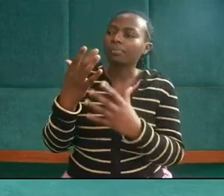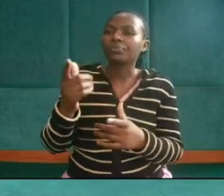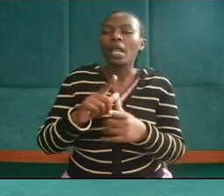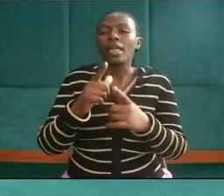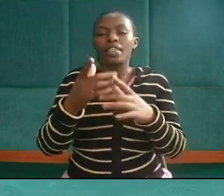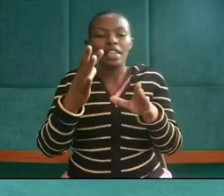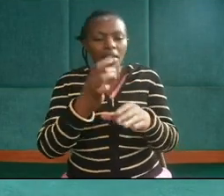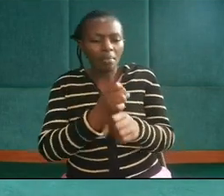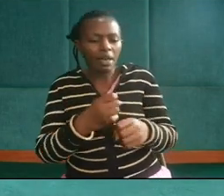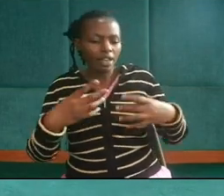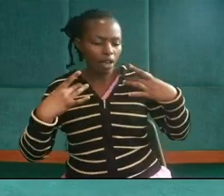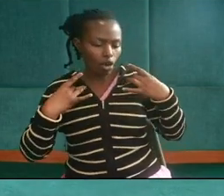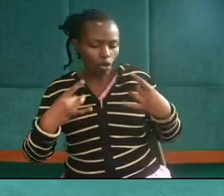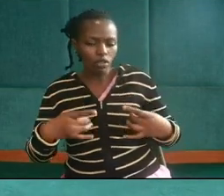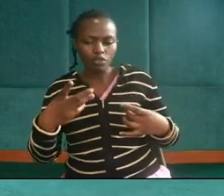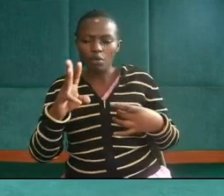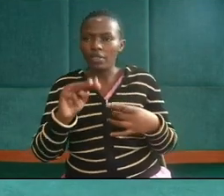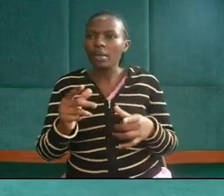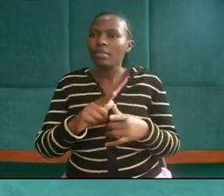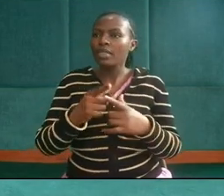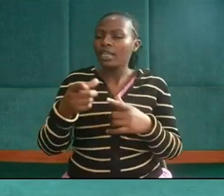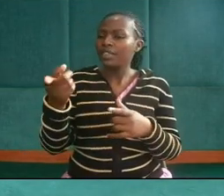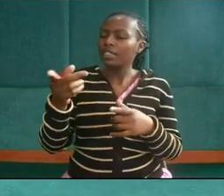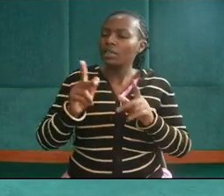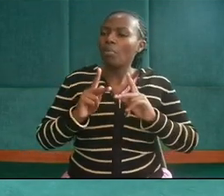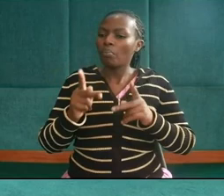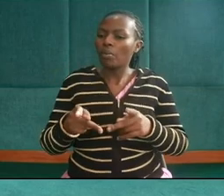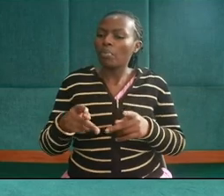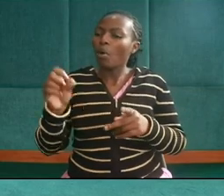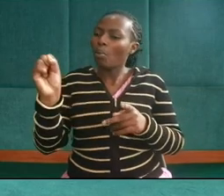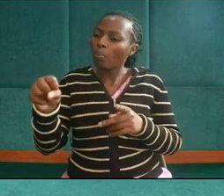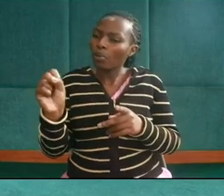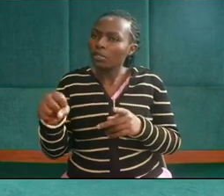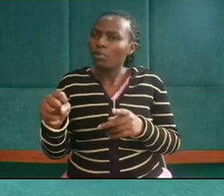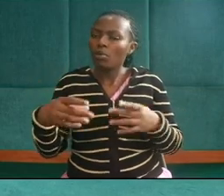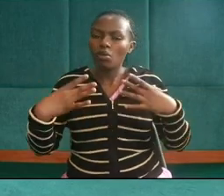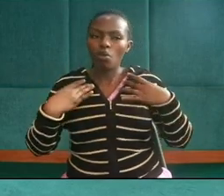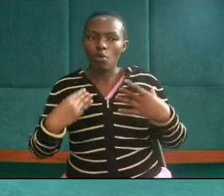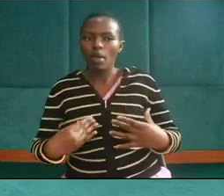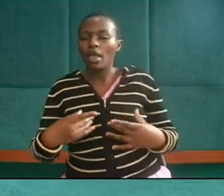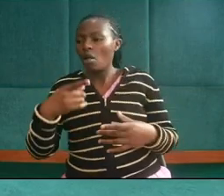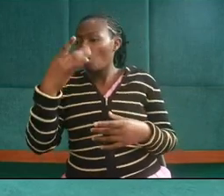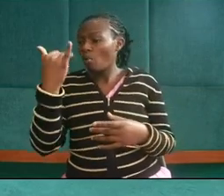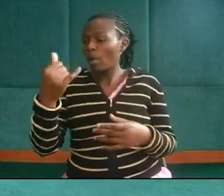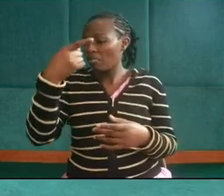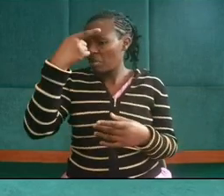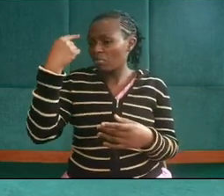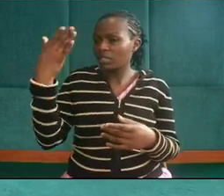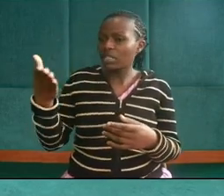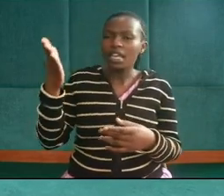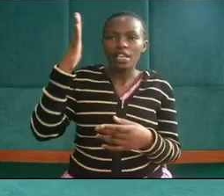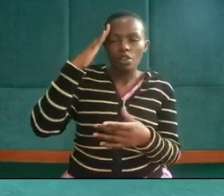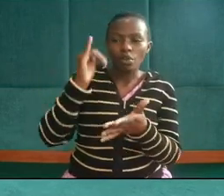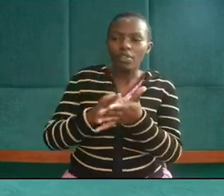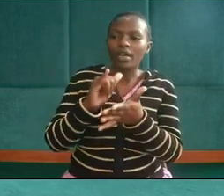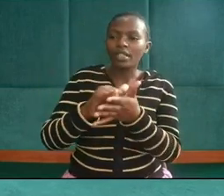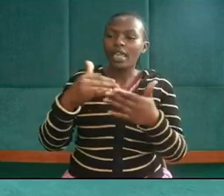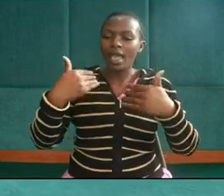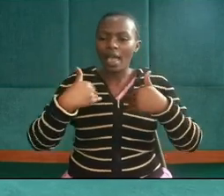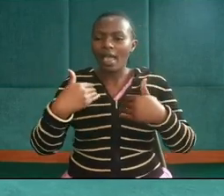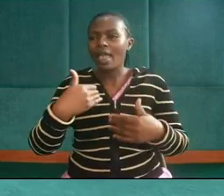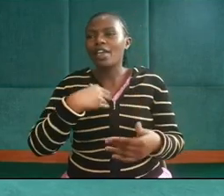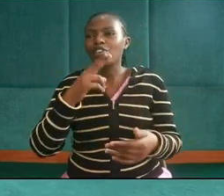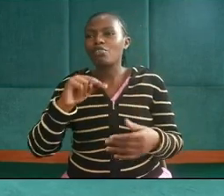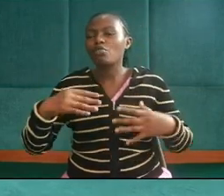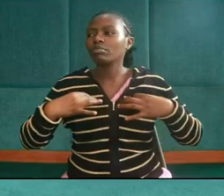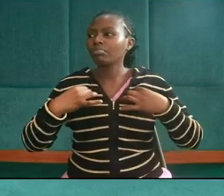so that they can wear. Okay? Because they realized they were naked. Okay? So from that time, you see,